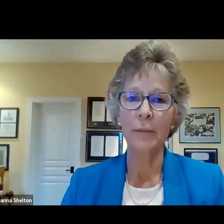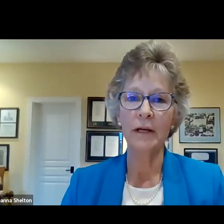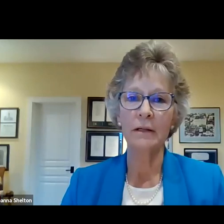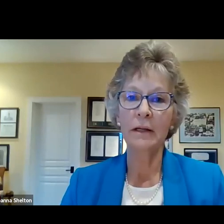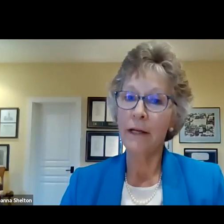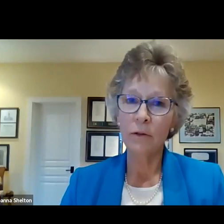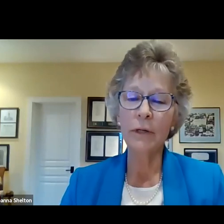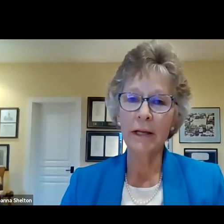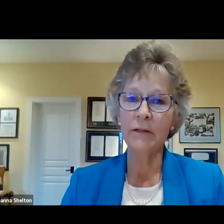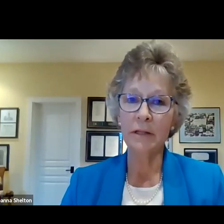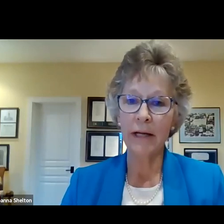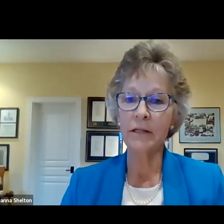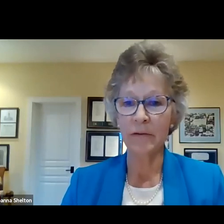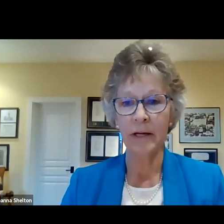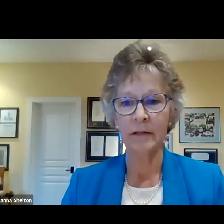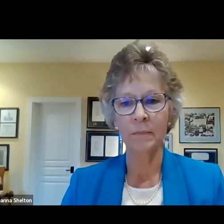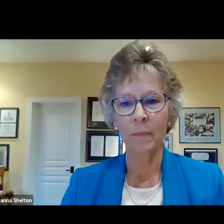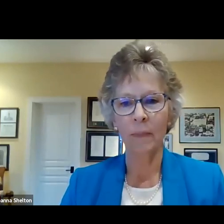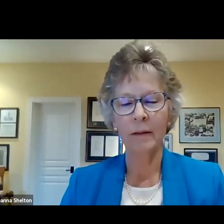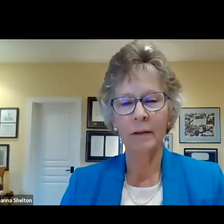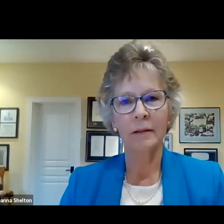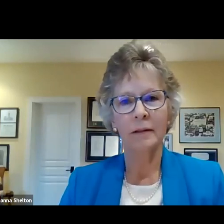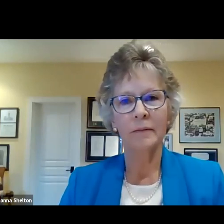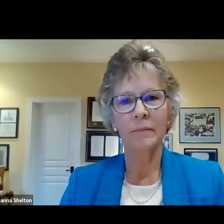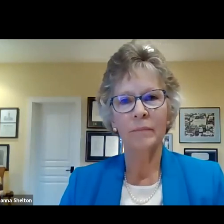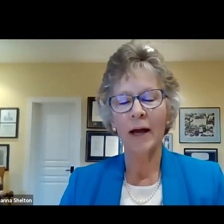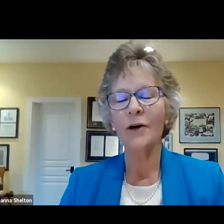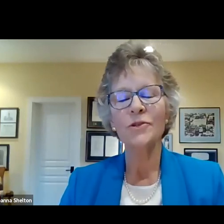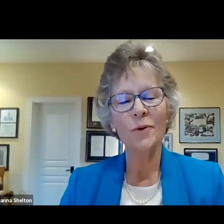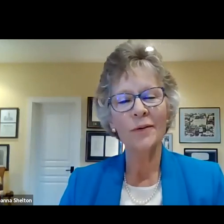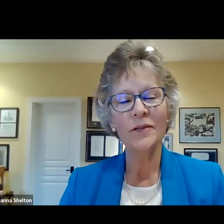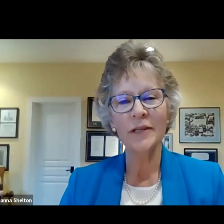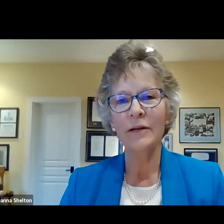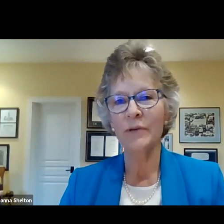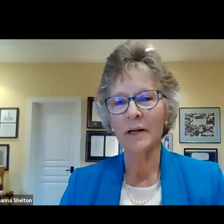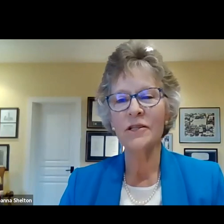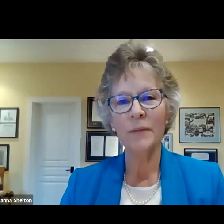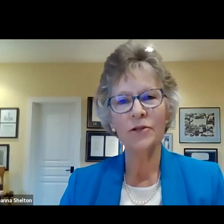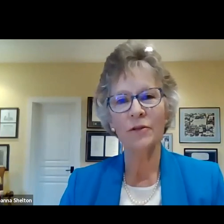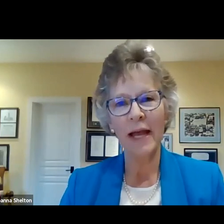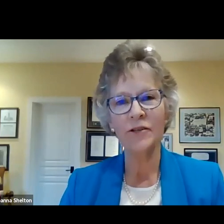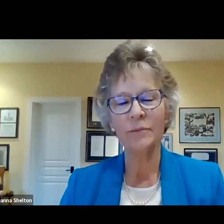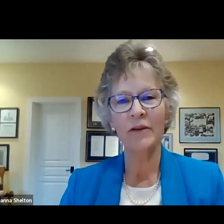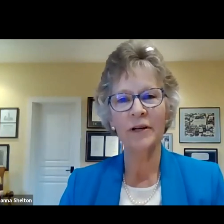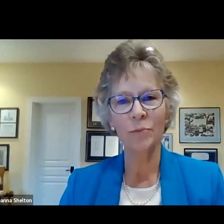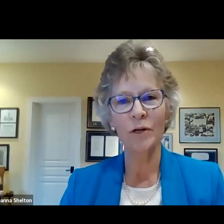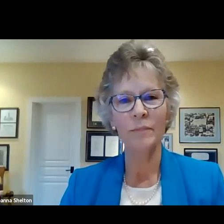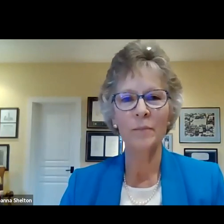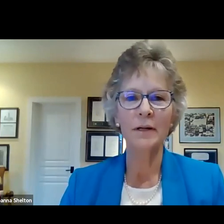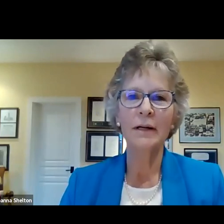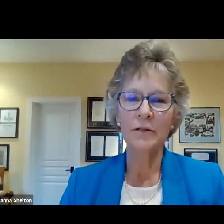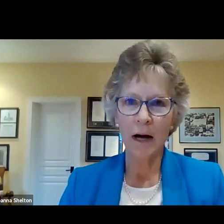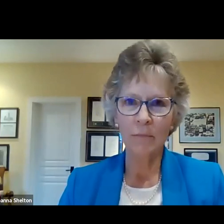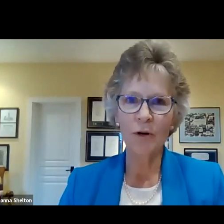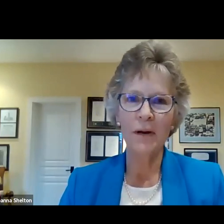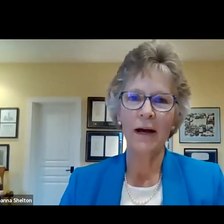our programming, including in tonight's event. I also want to extend a very special thanks to my fellow board